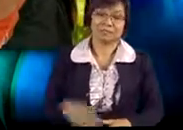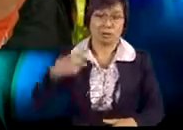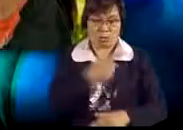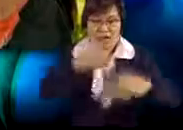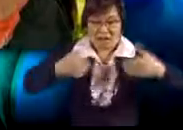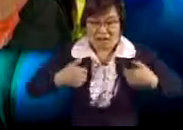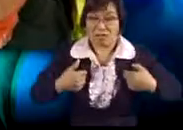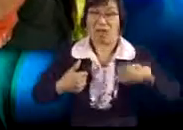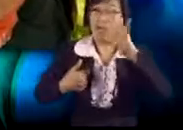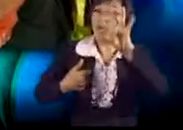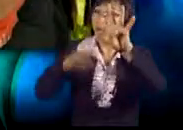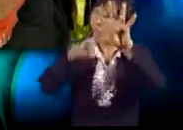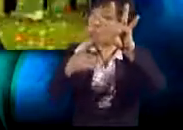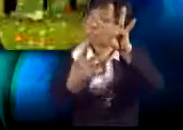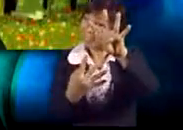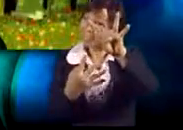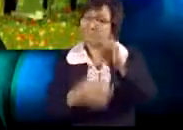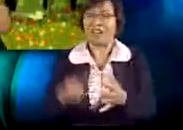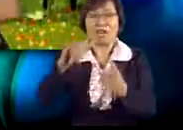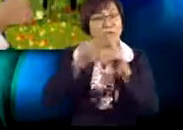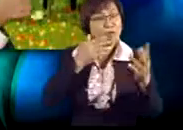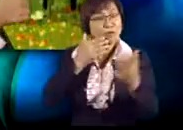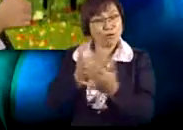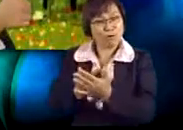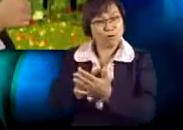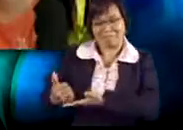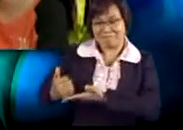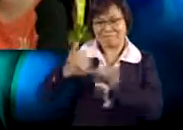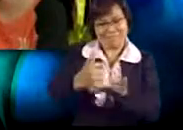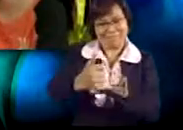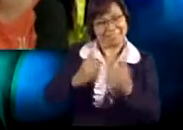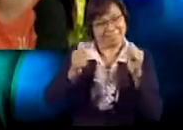we have 4 quarters. Very good, assistant.